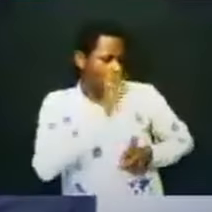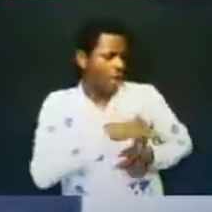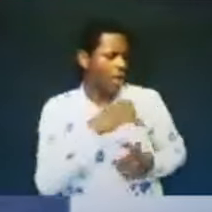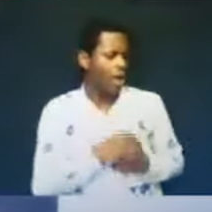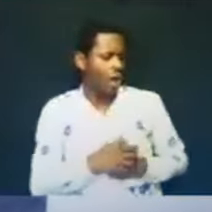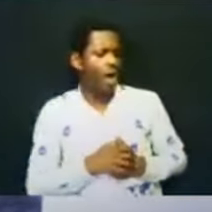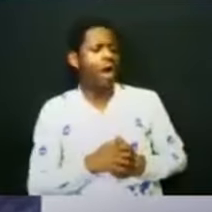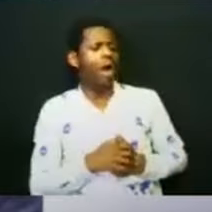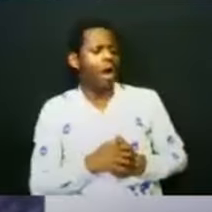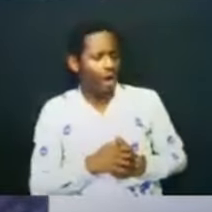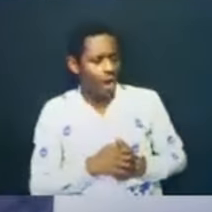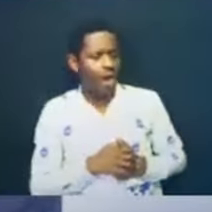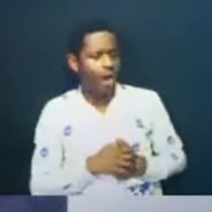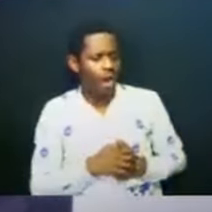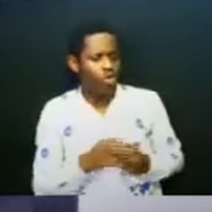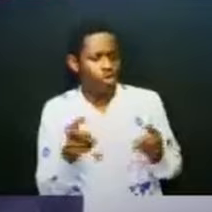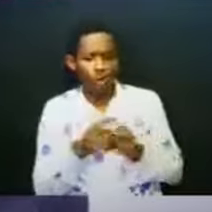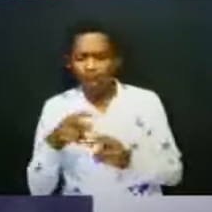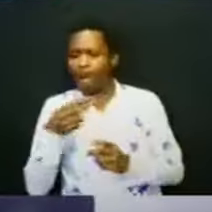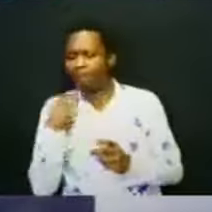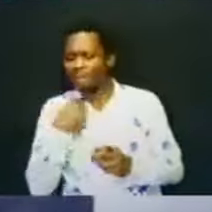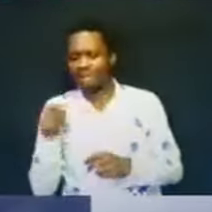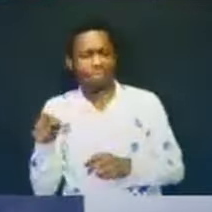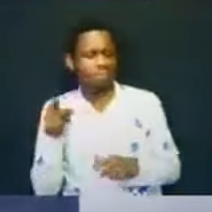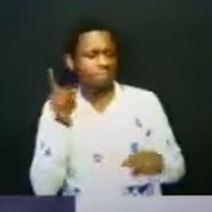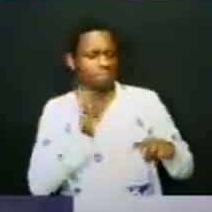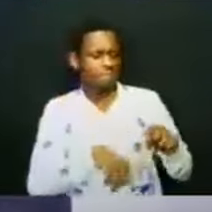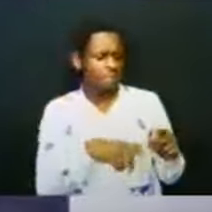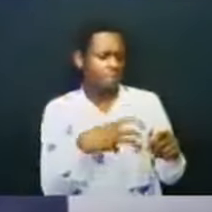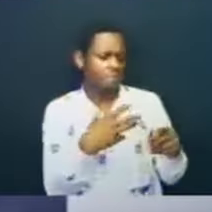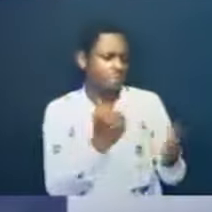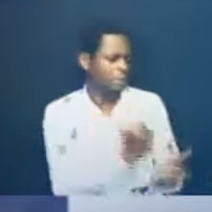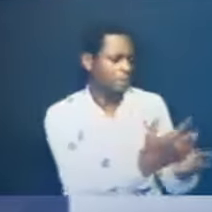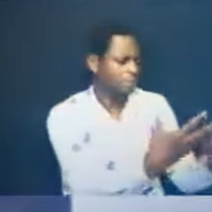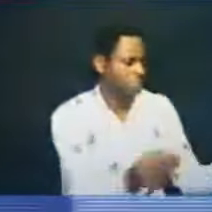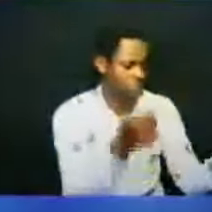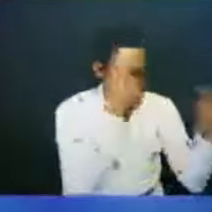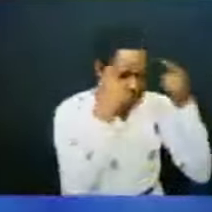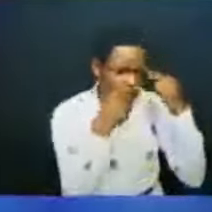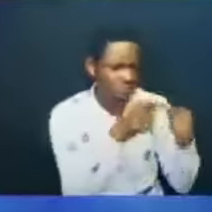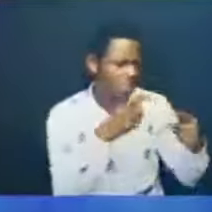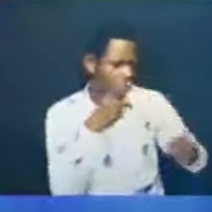was nothing the Osofu could do, because he was not prepared to let go. Righteous